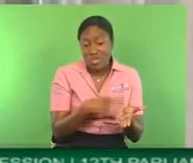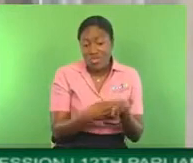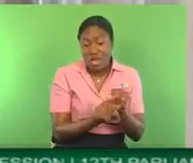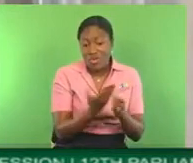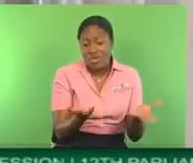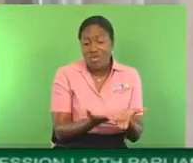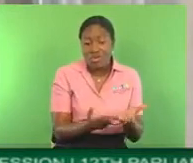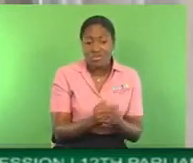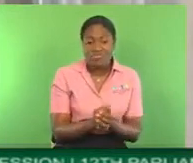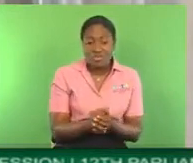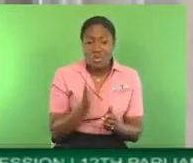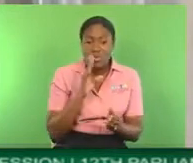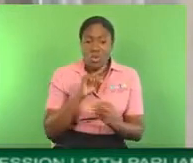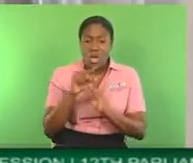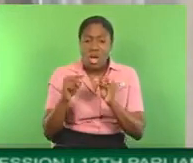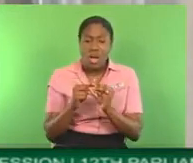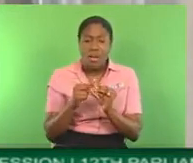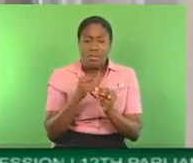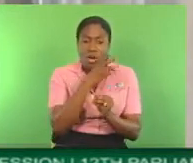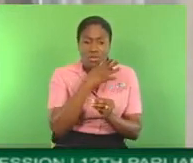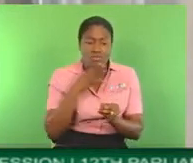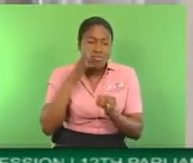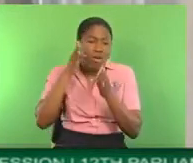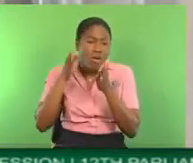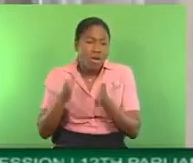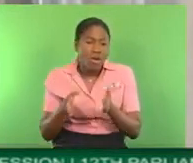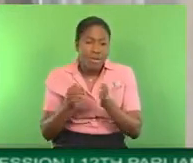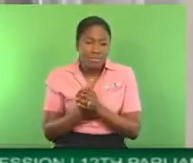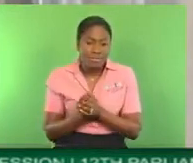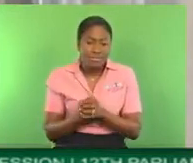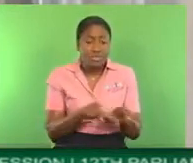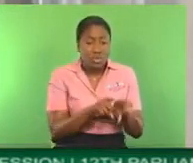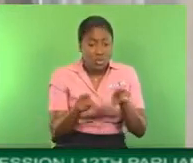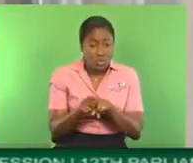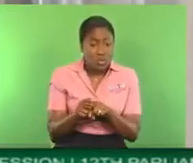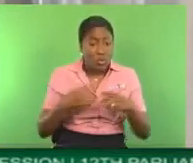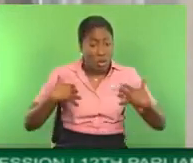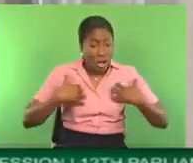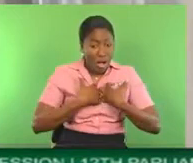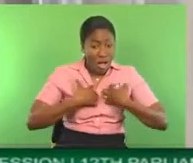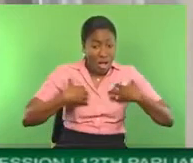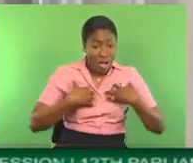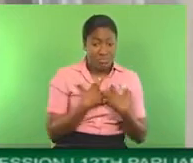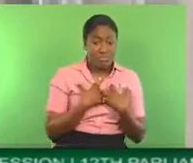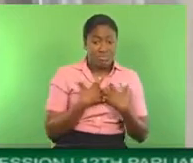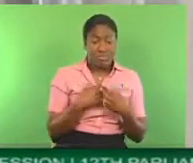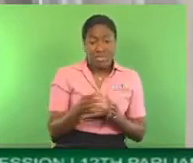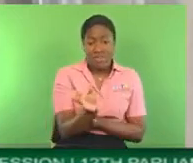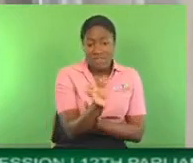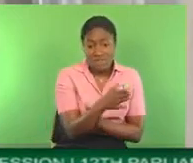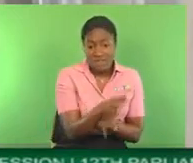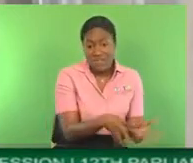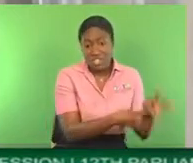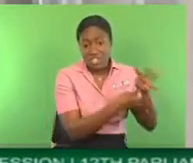of agriculture, we must also extend the conversation to livestock rearing, as well as fishing, as the constituency is bounded